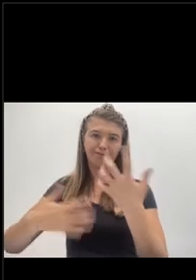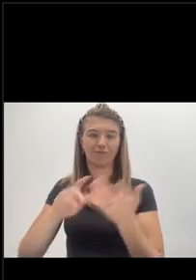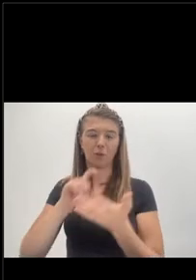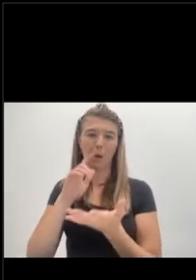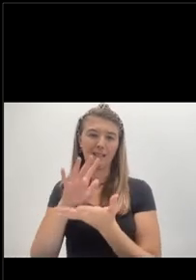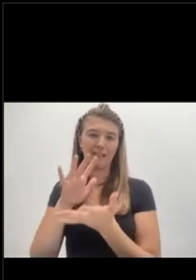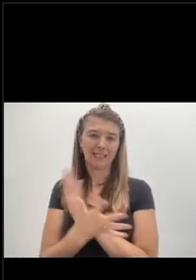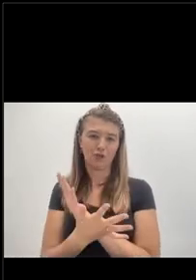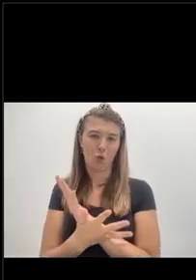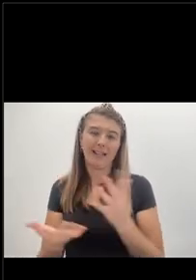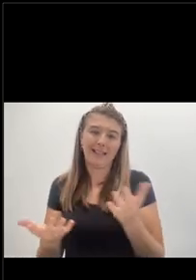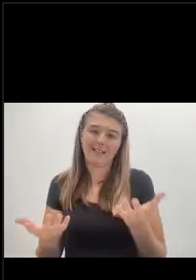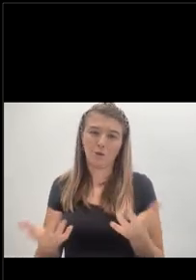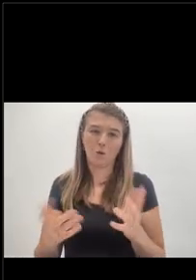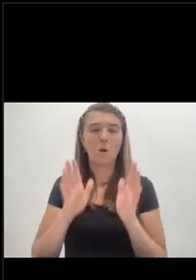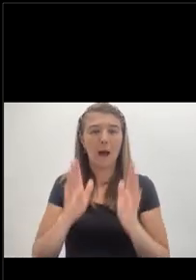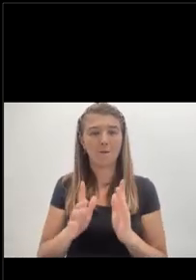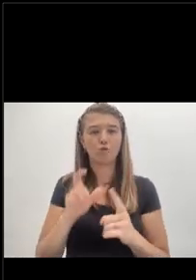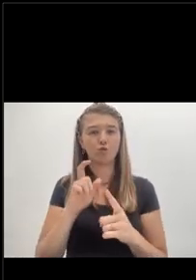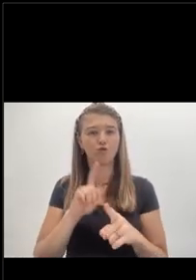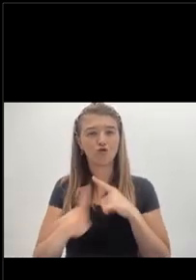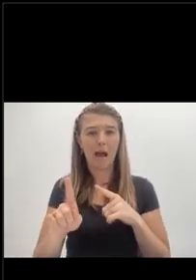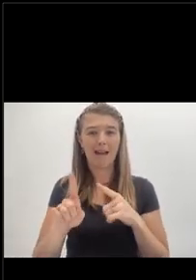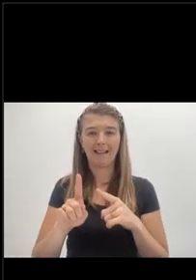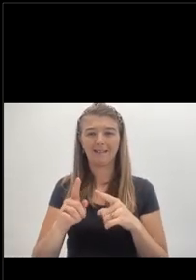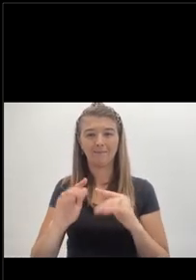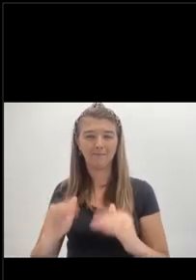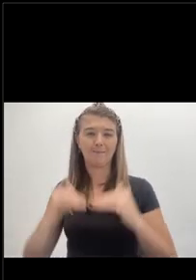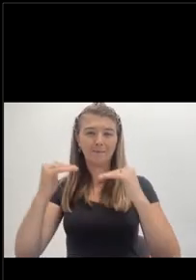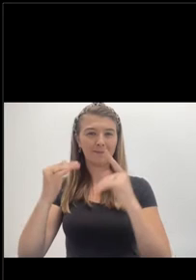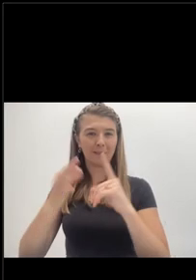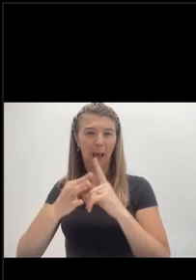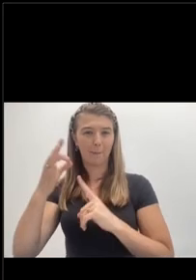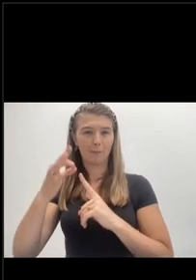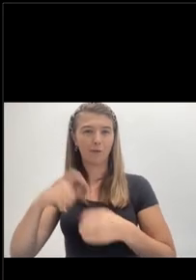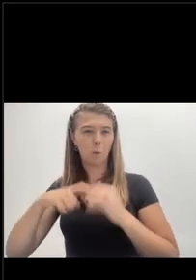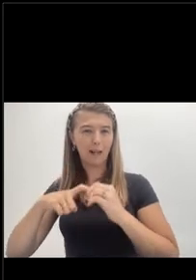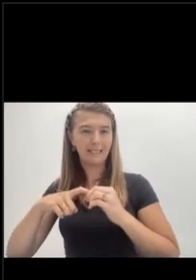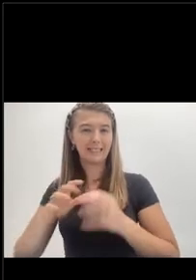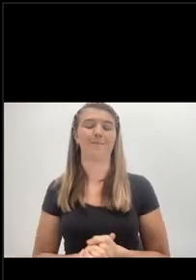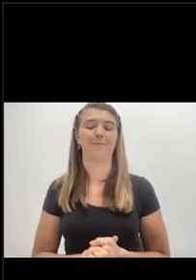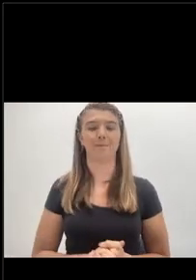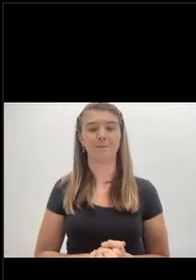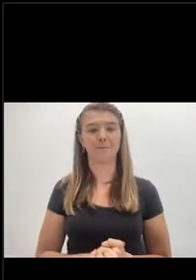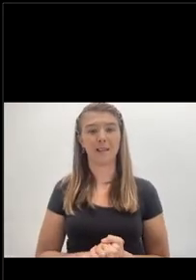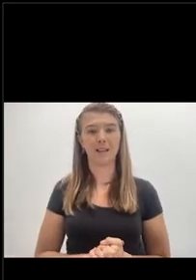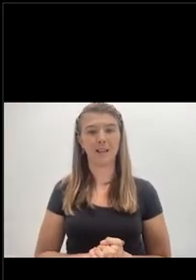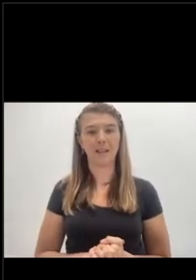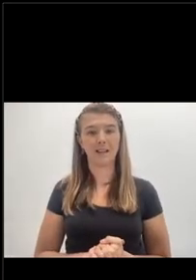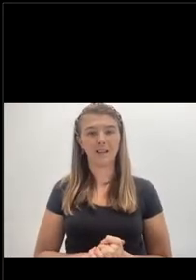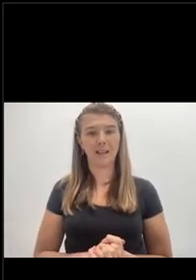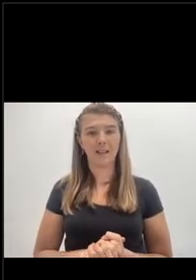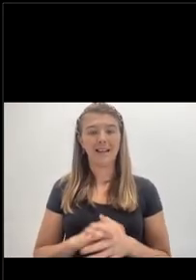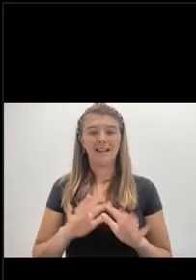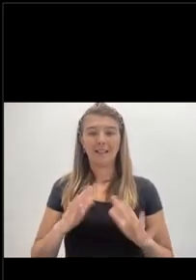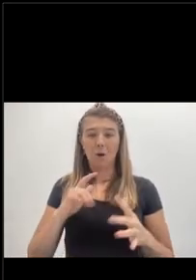any use. So we have to do everything we can to avoid this failure. So I'm going to try and quickly